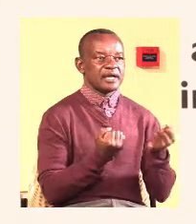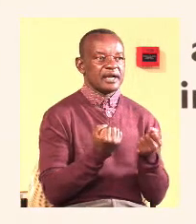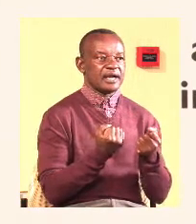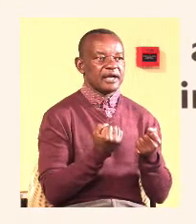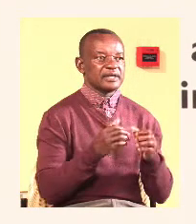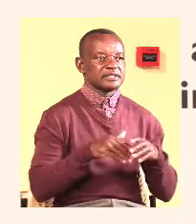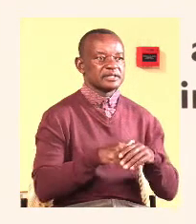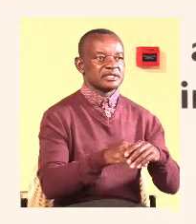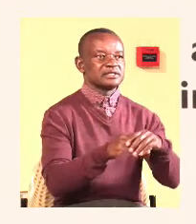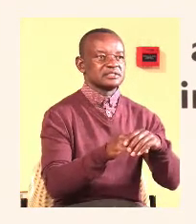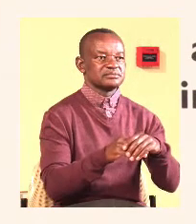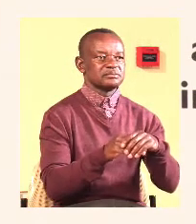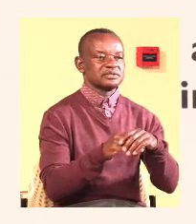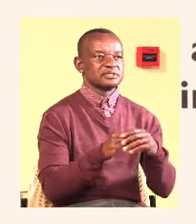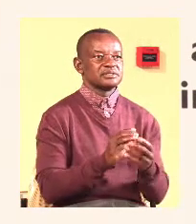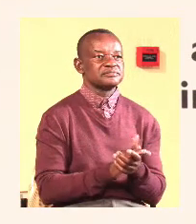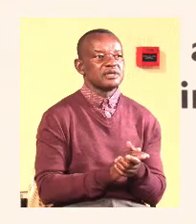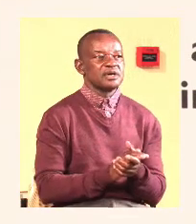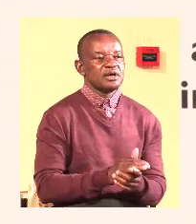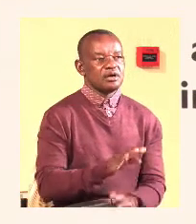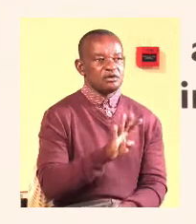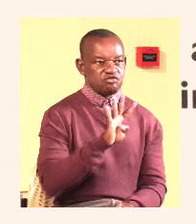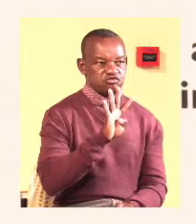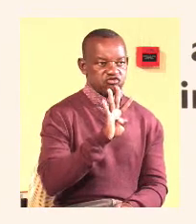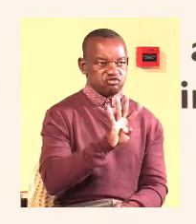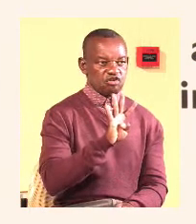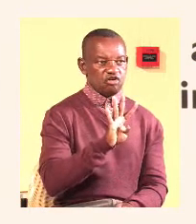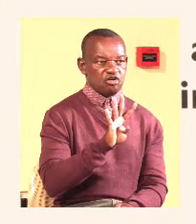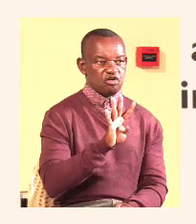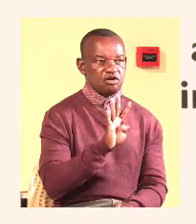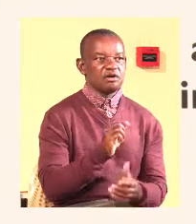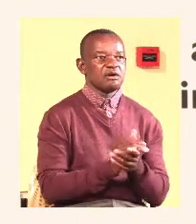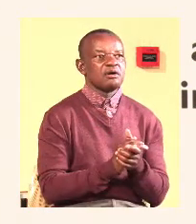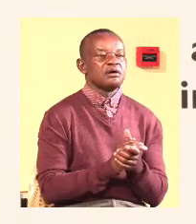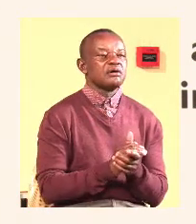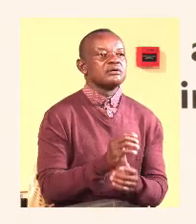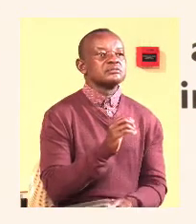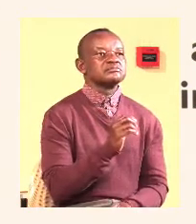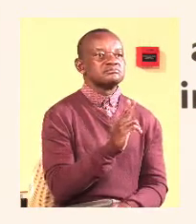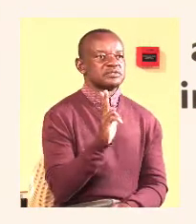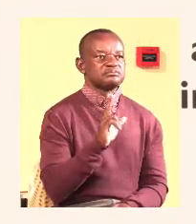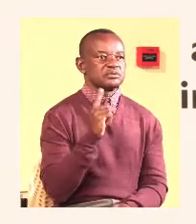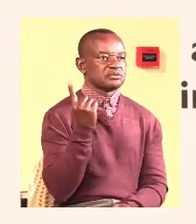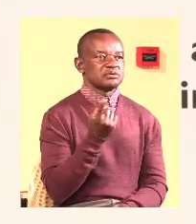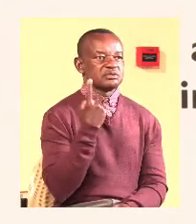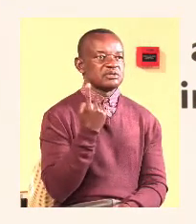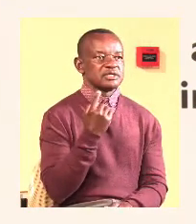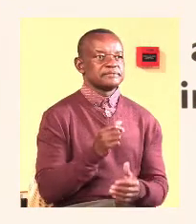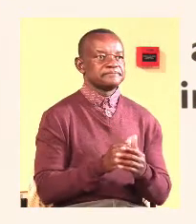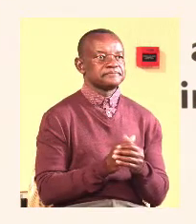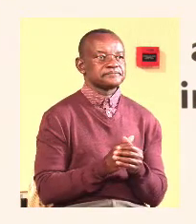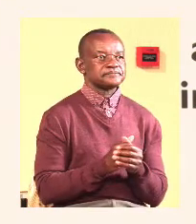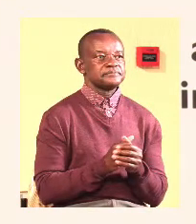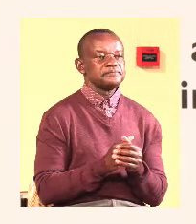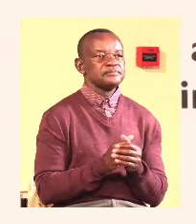strictly what the regulation is saying. So in terms of what can they do then, what is supposed to happen